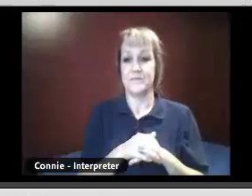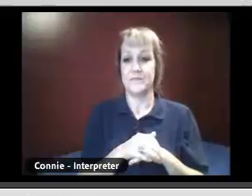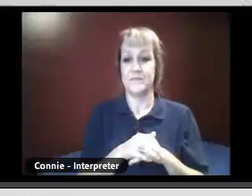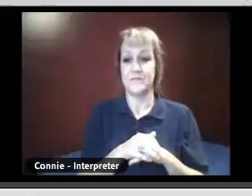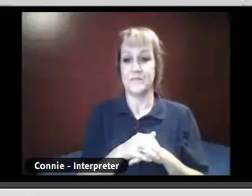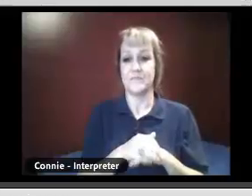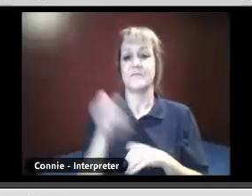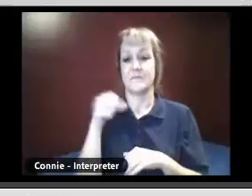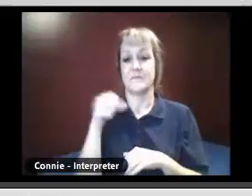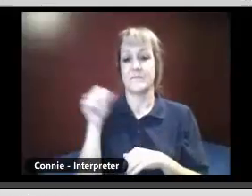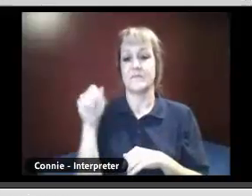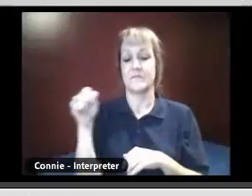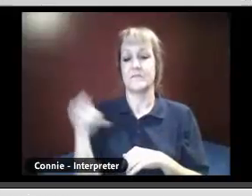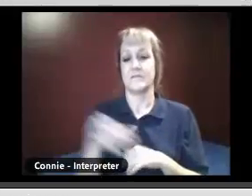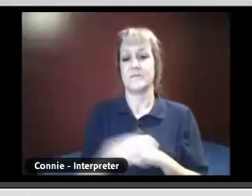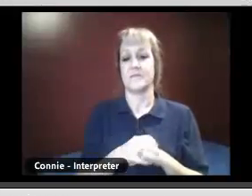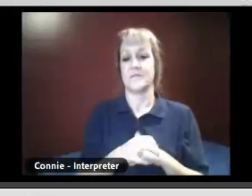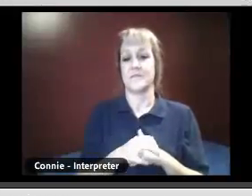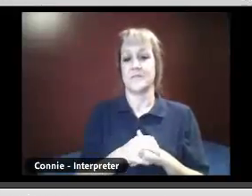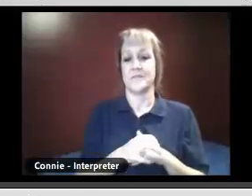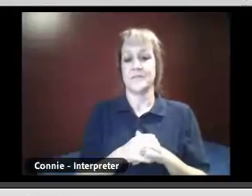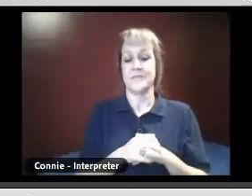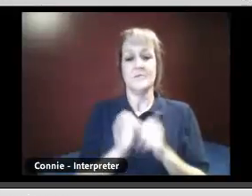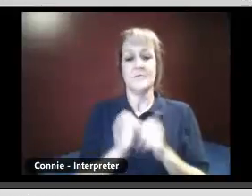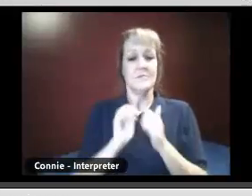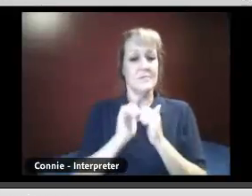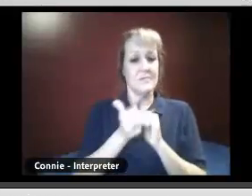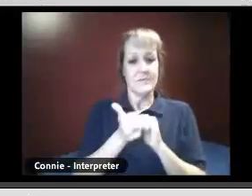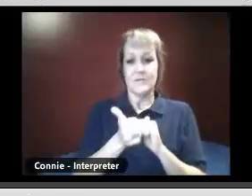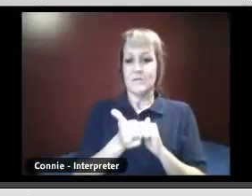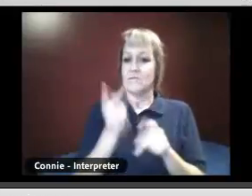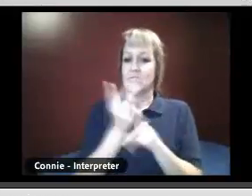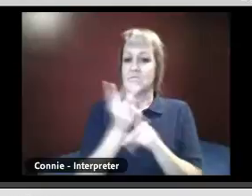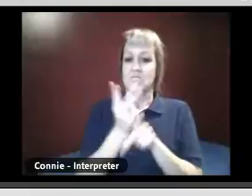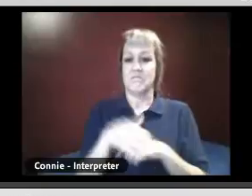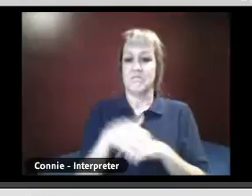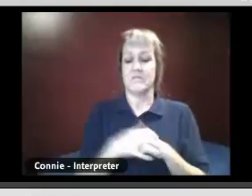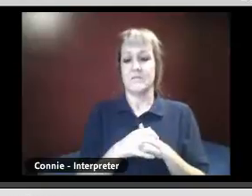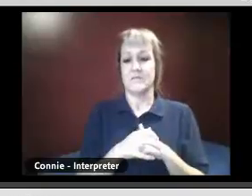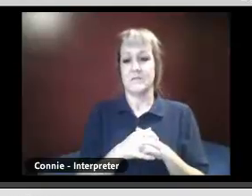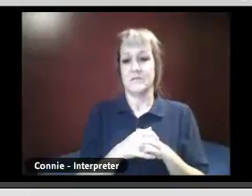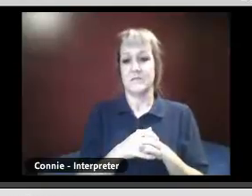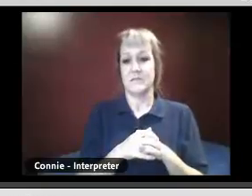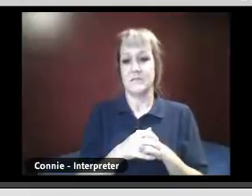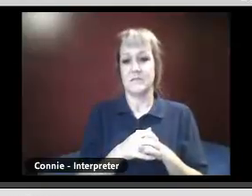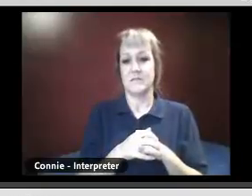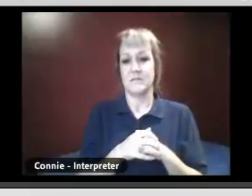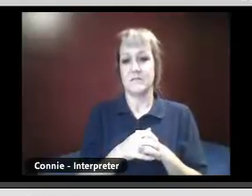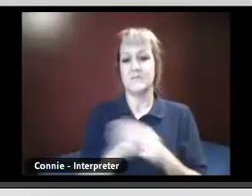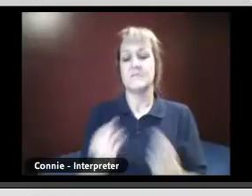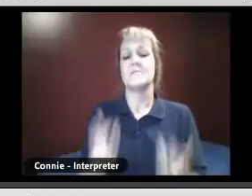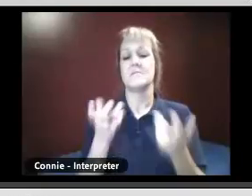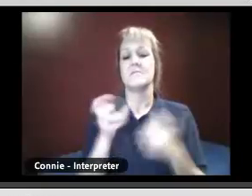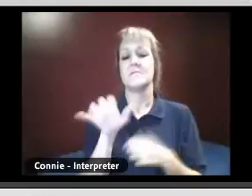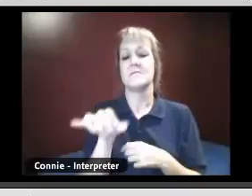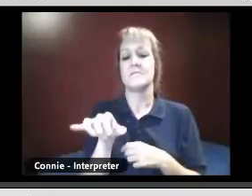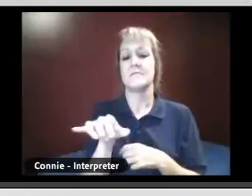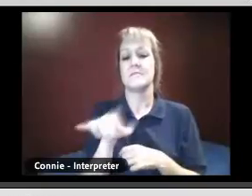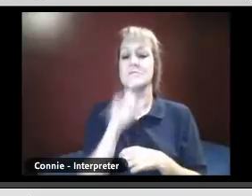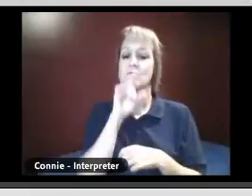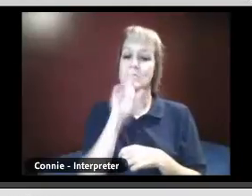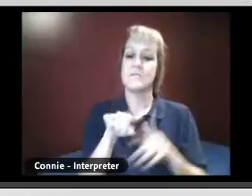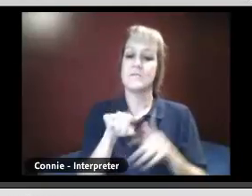Yes, yes, and yes. So how do we go about it? Um, and so much of it really does